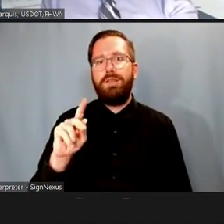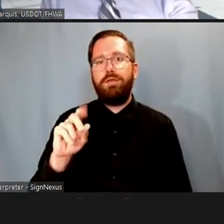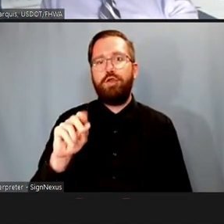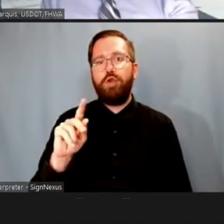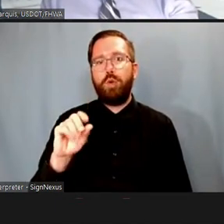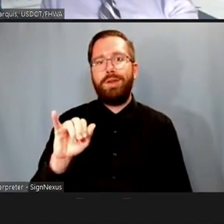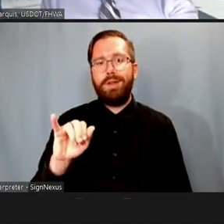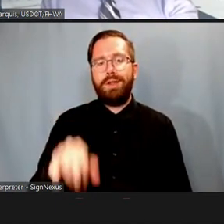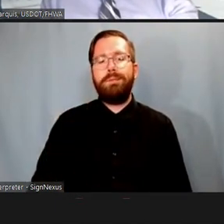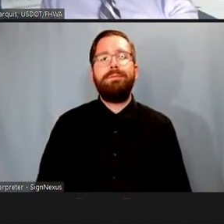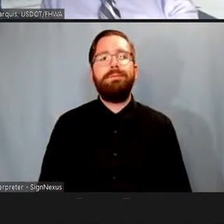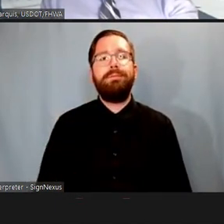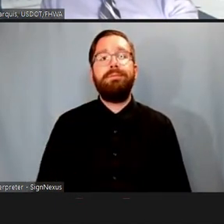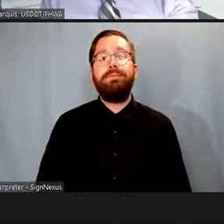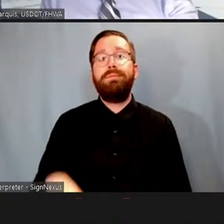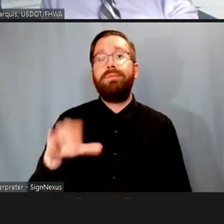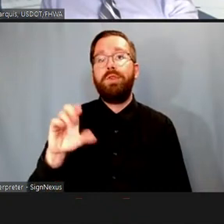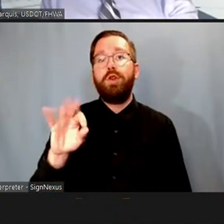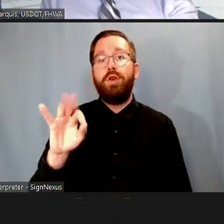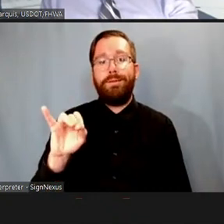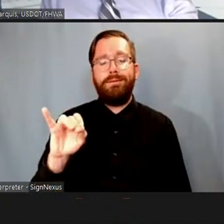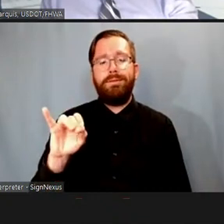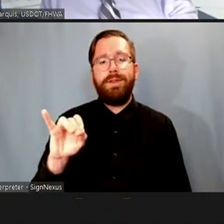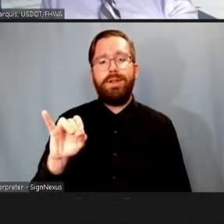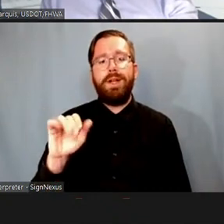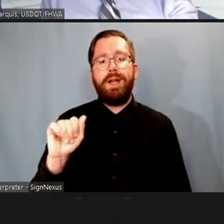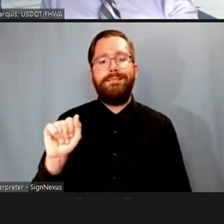kofi afri